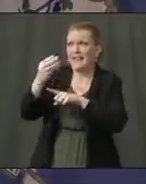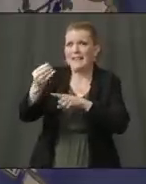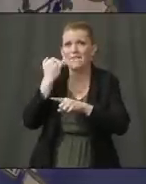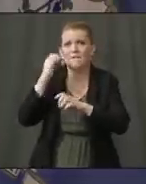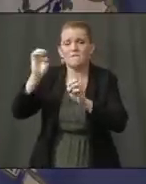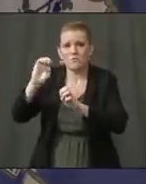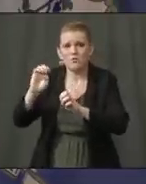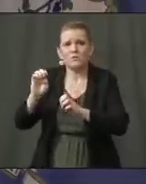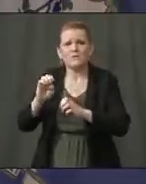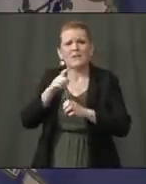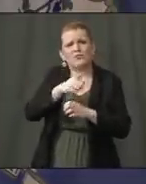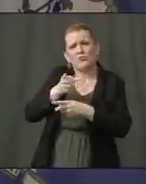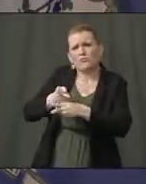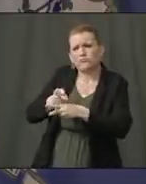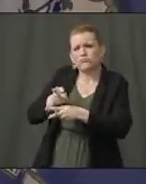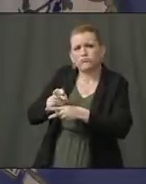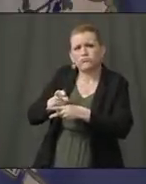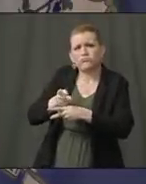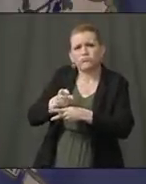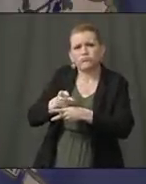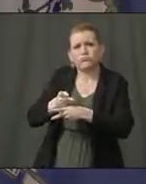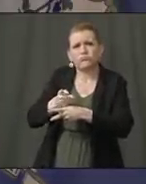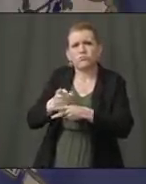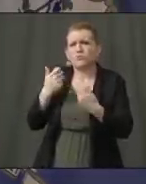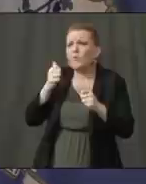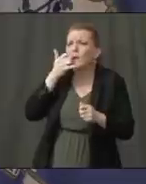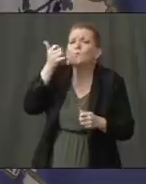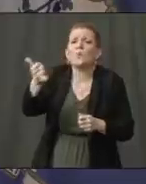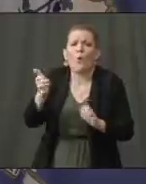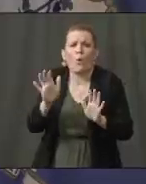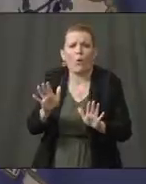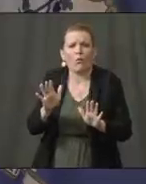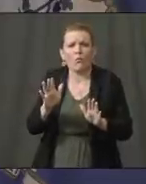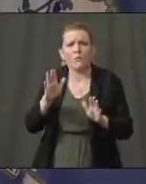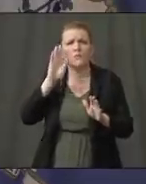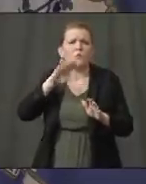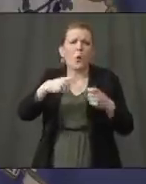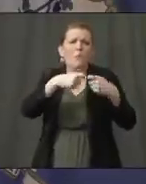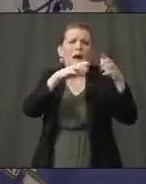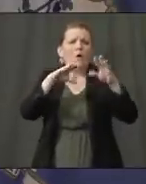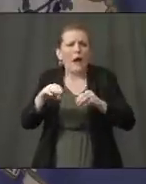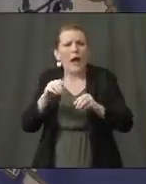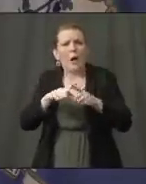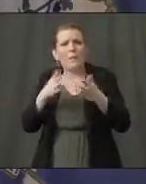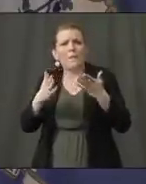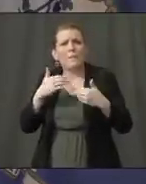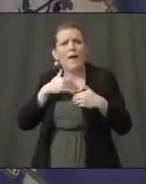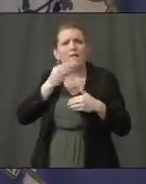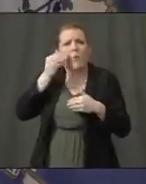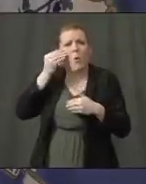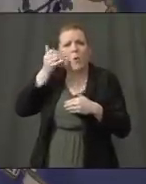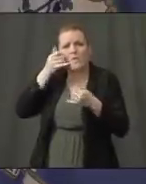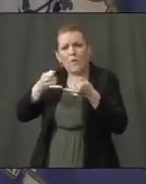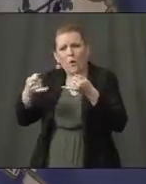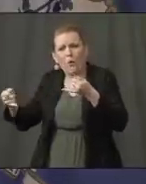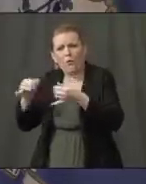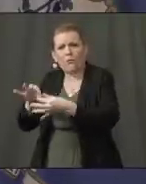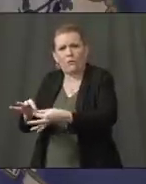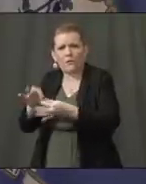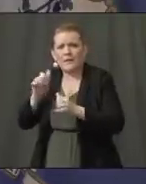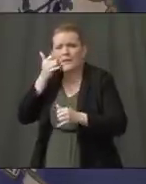working, even if their power is out. At least give them a call and check in on them, absolutely. You know, more than that, Josh, any